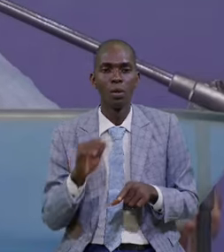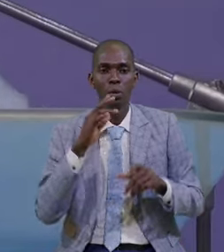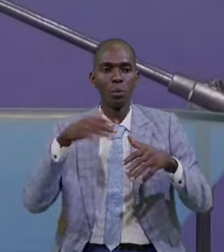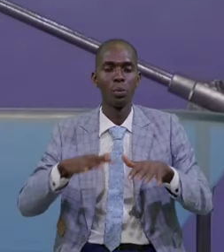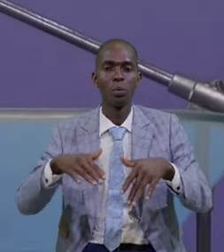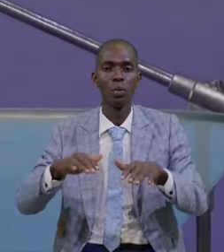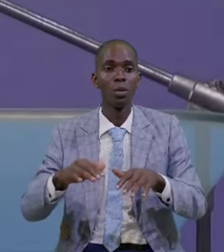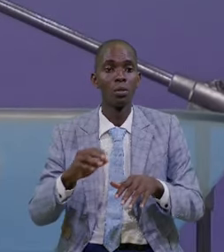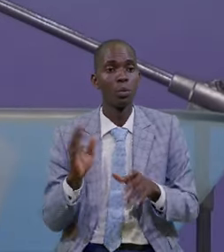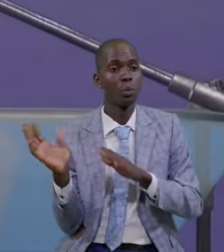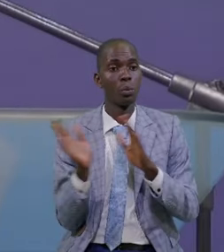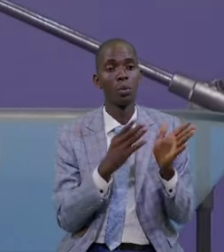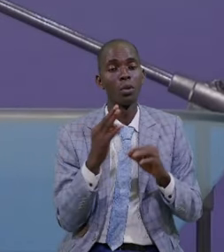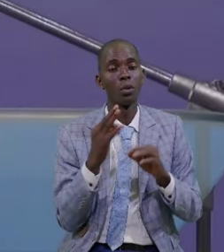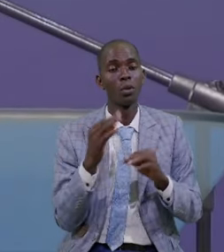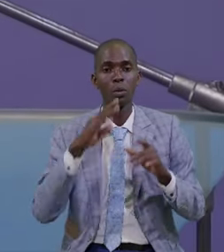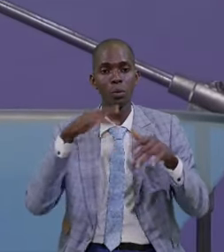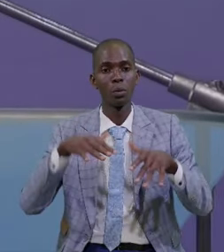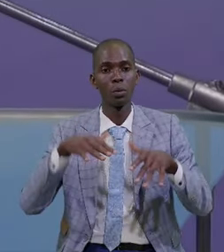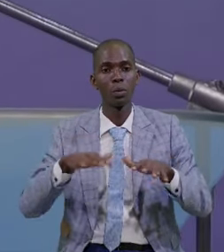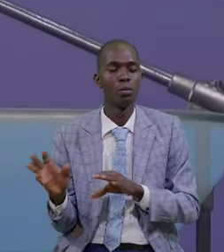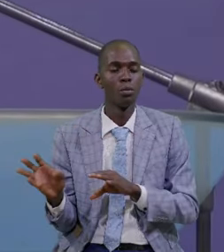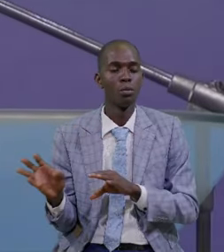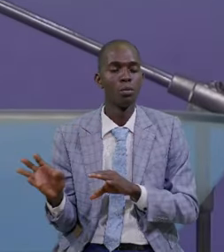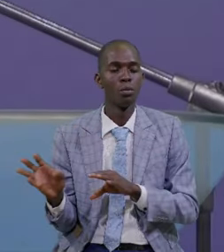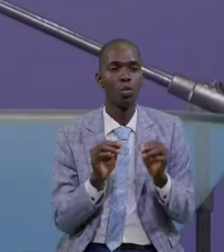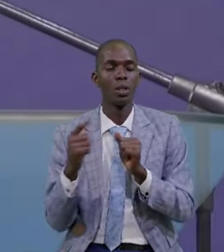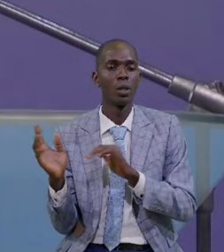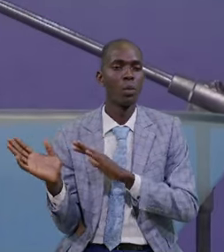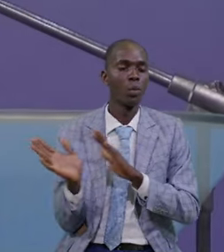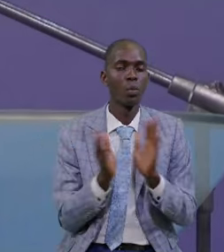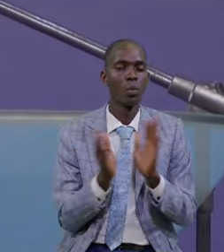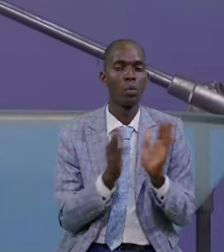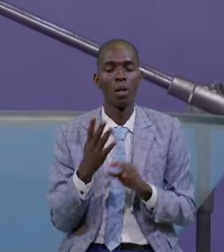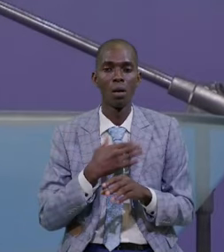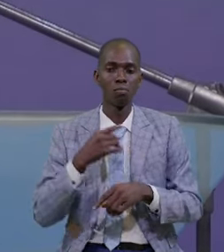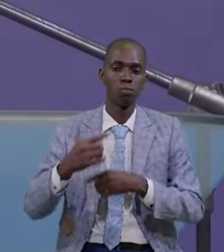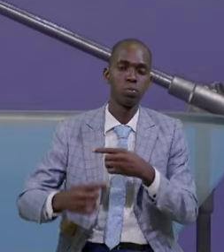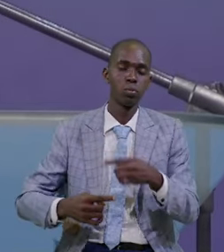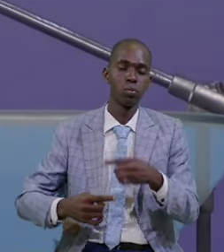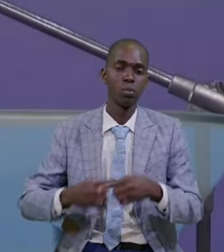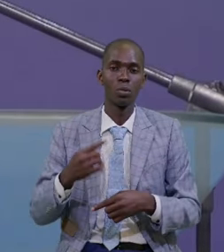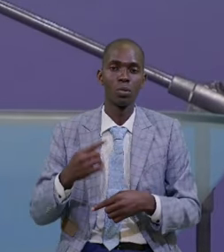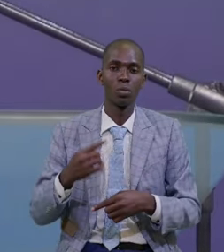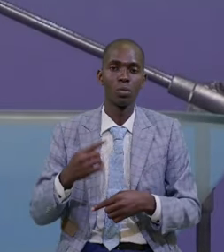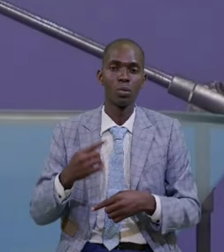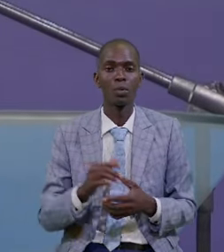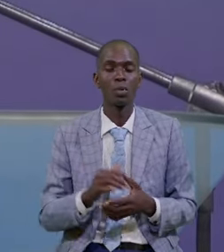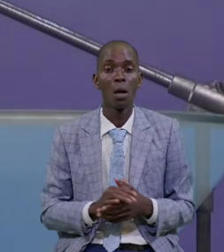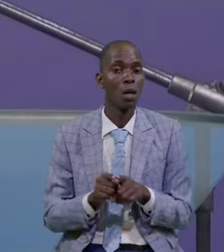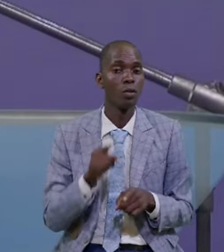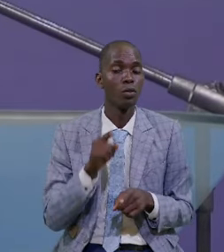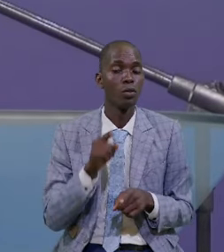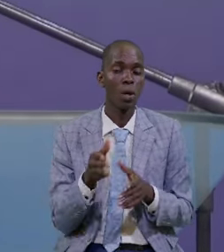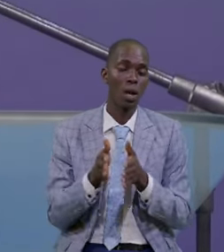sea, driven with the wind and tossed. As you ask